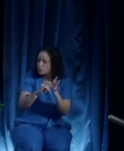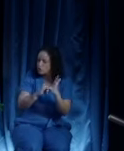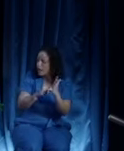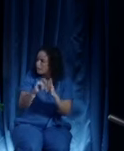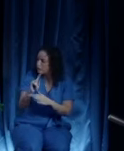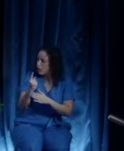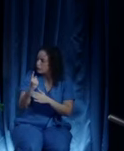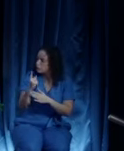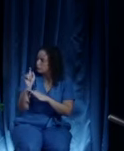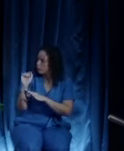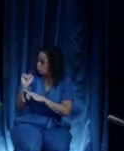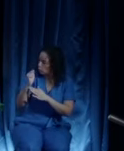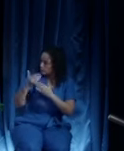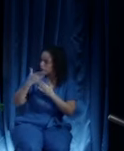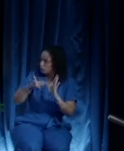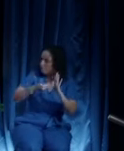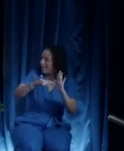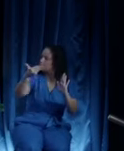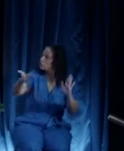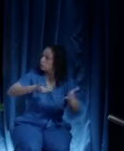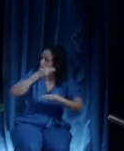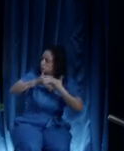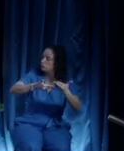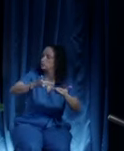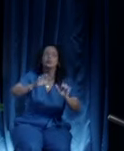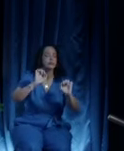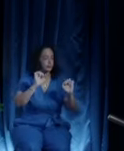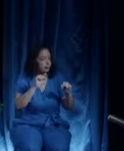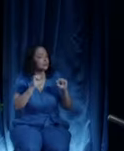Alex's toes, because yours is fiction. Yes, I am working on